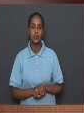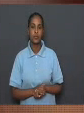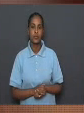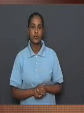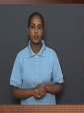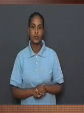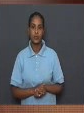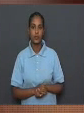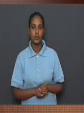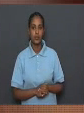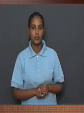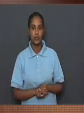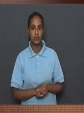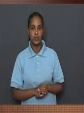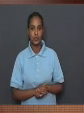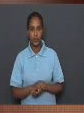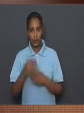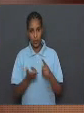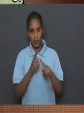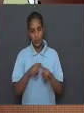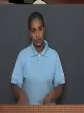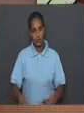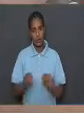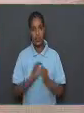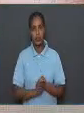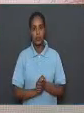Let's get back to our lesson.